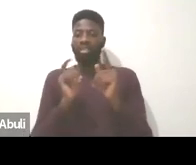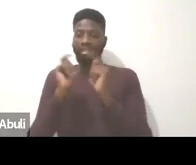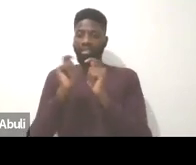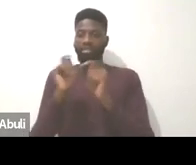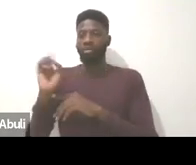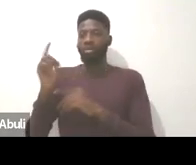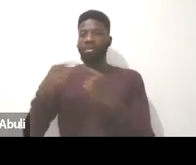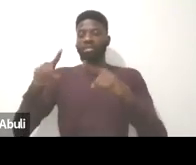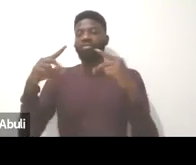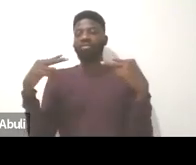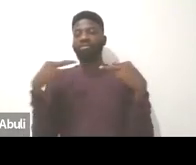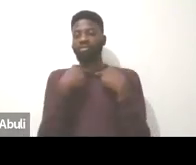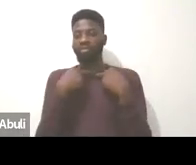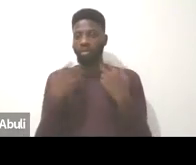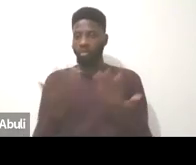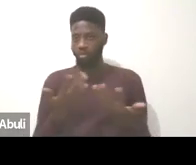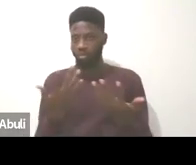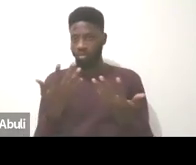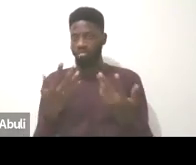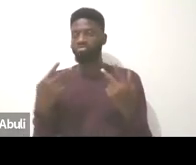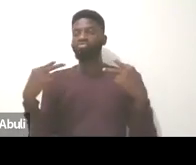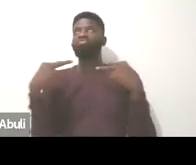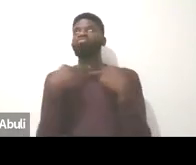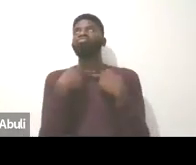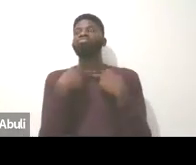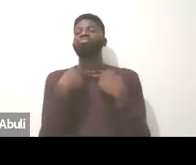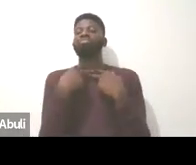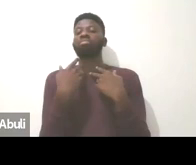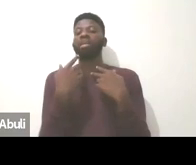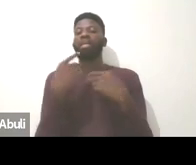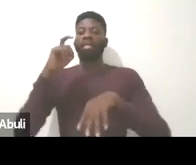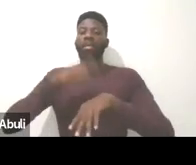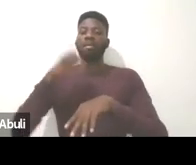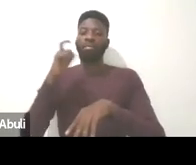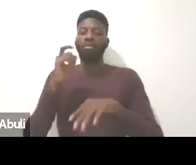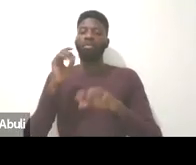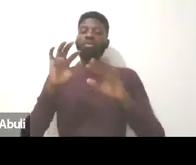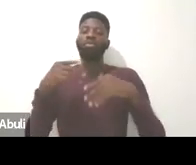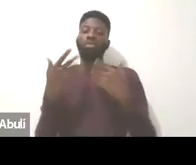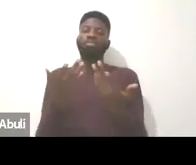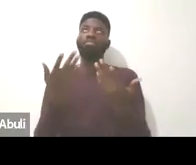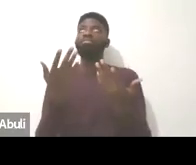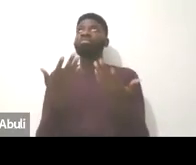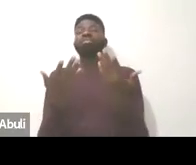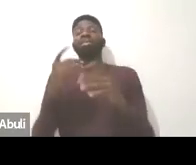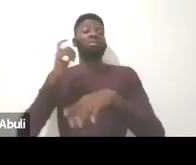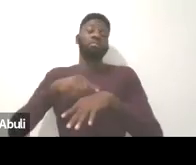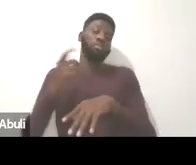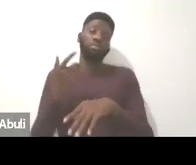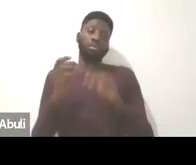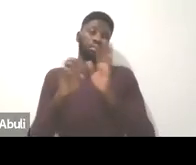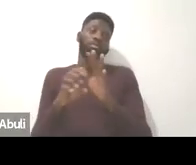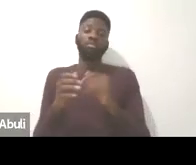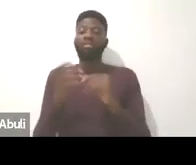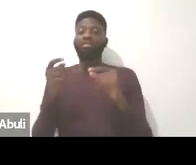Nairobi, but you are locked down ama ulifungiwa na Embu ama